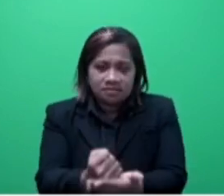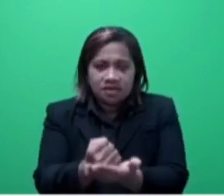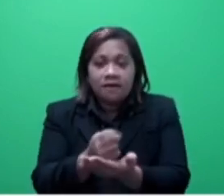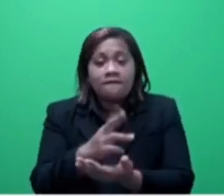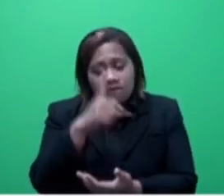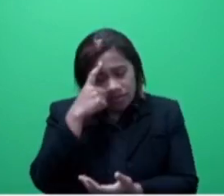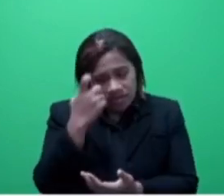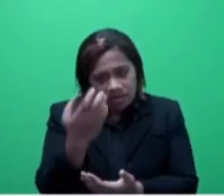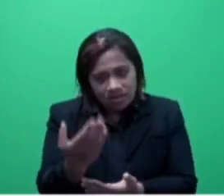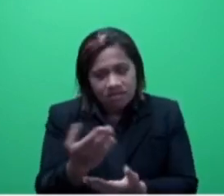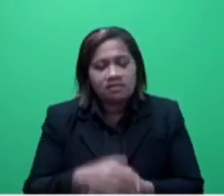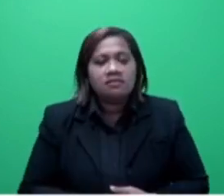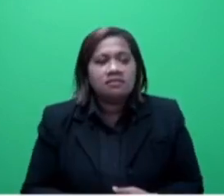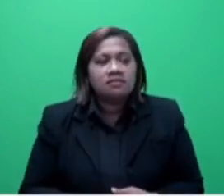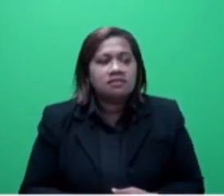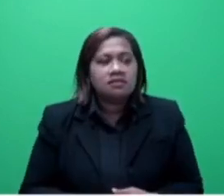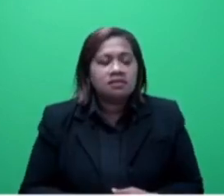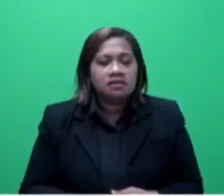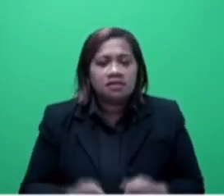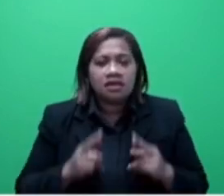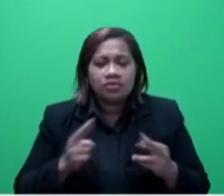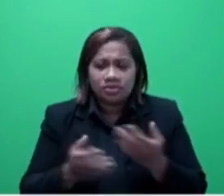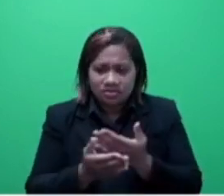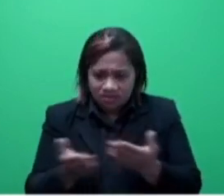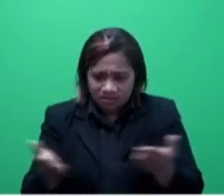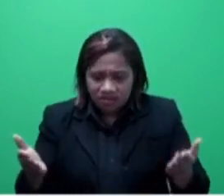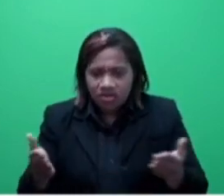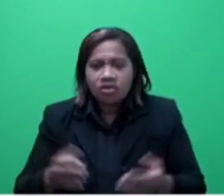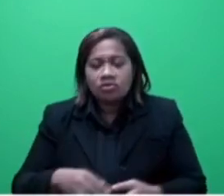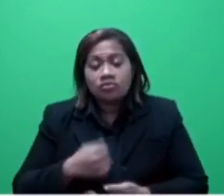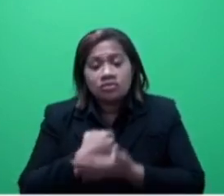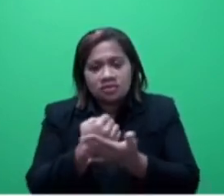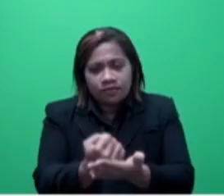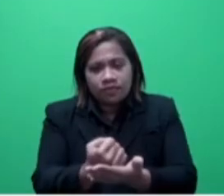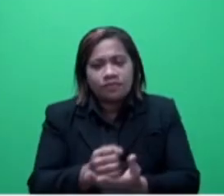entire House take note and support the motion. Thank you, Honourable Speaker, sir.